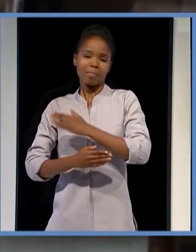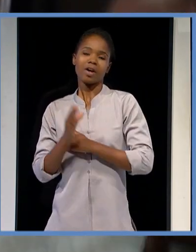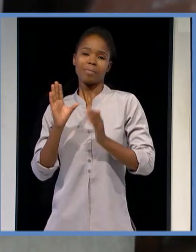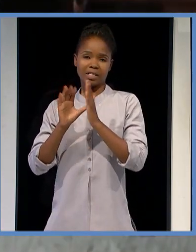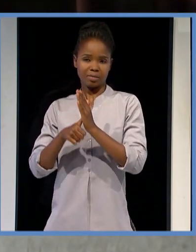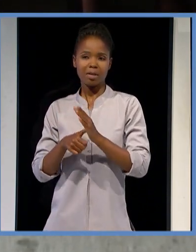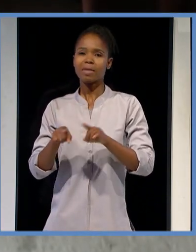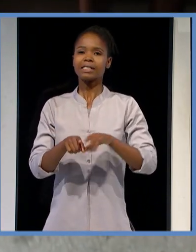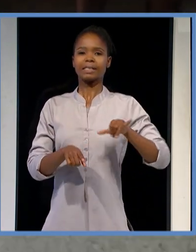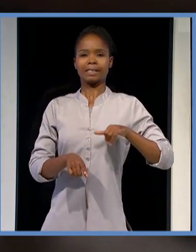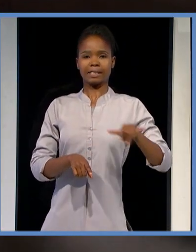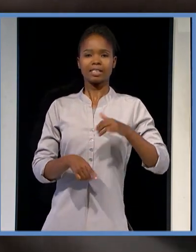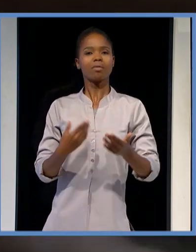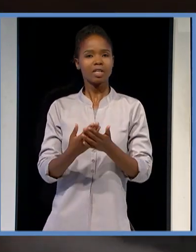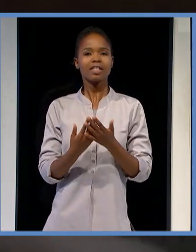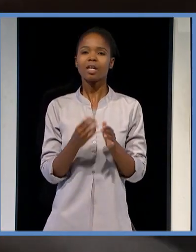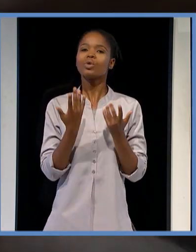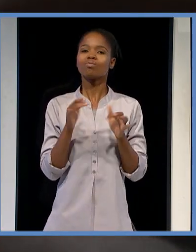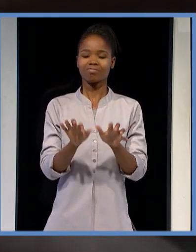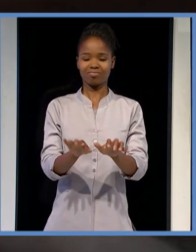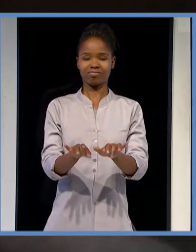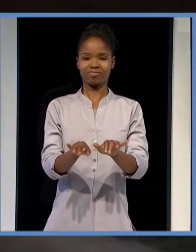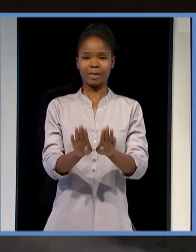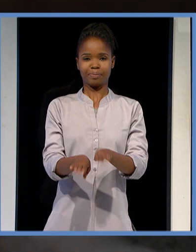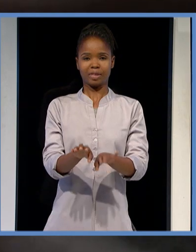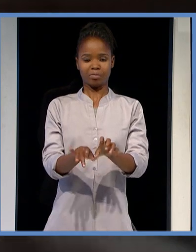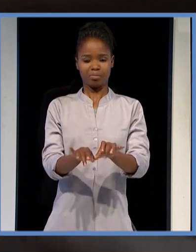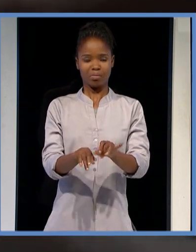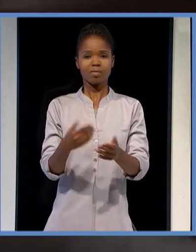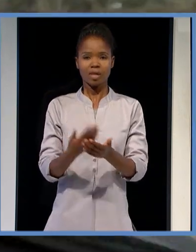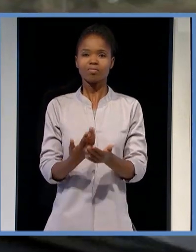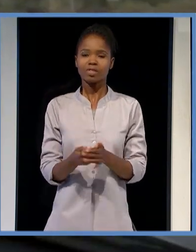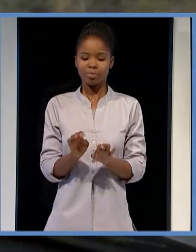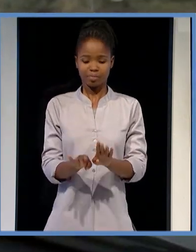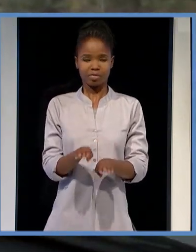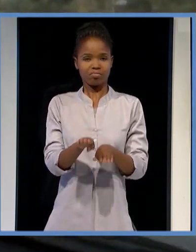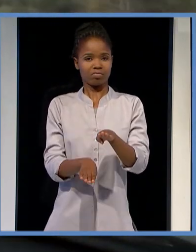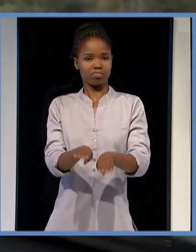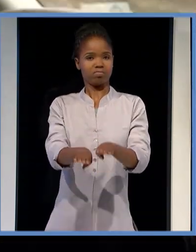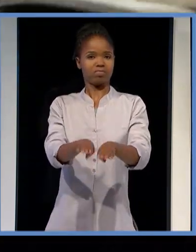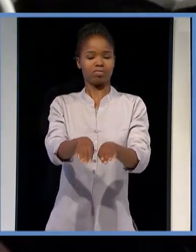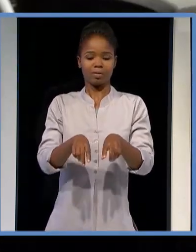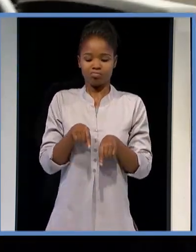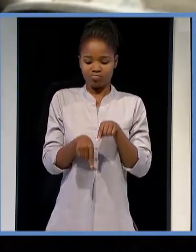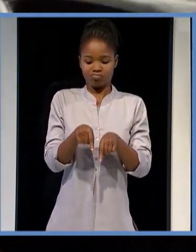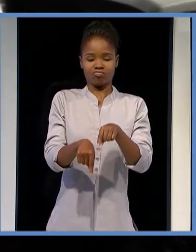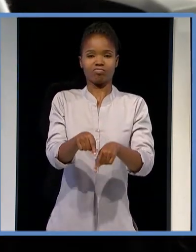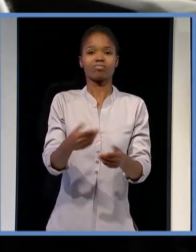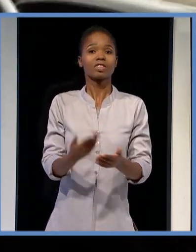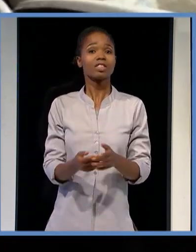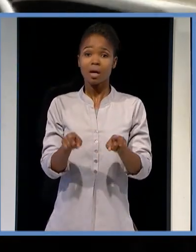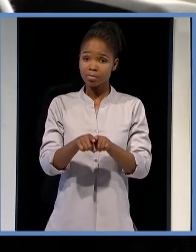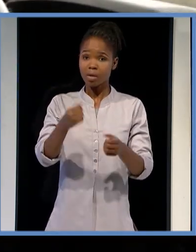the same note, my feet are my arms too now, and every day I walk on my hands. When it comes to driving